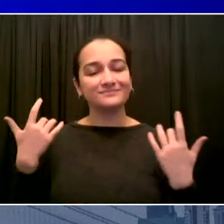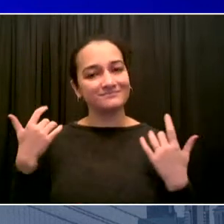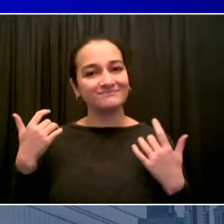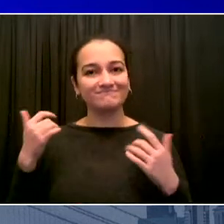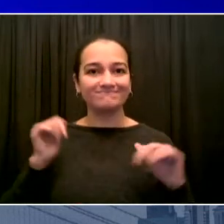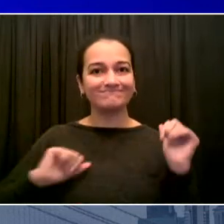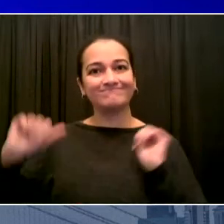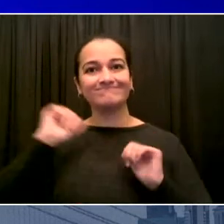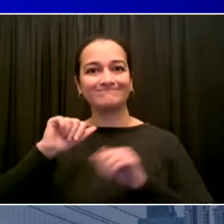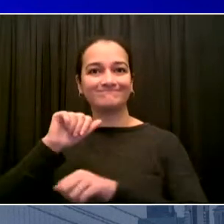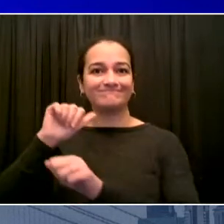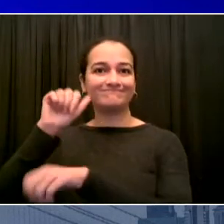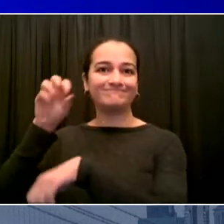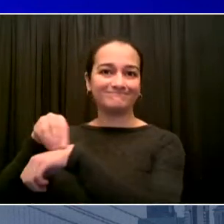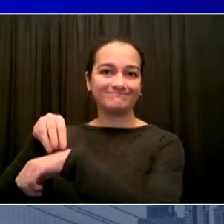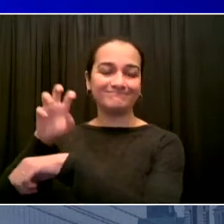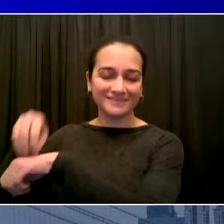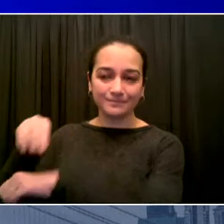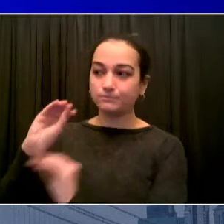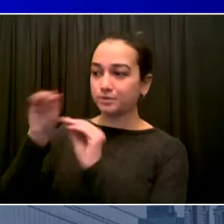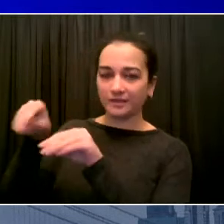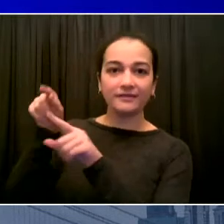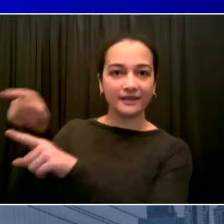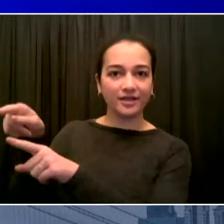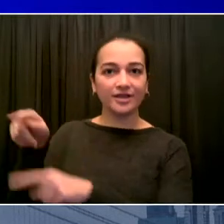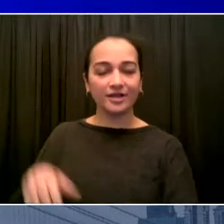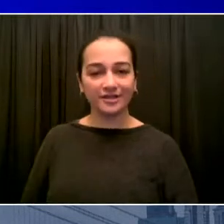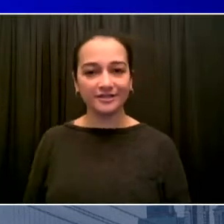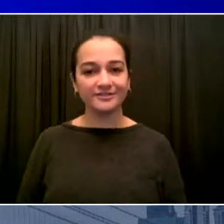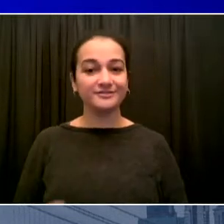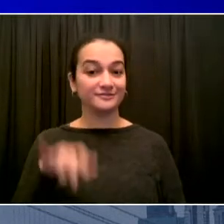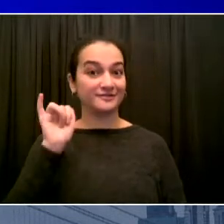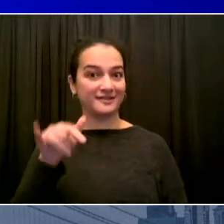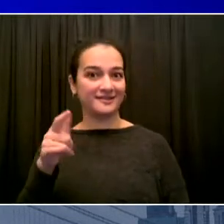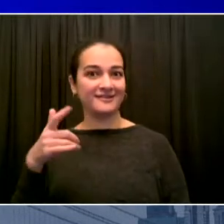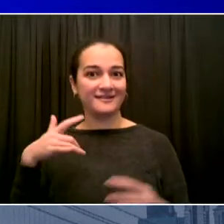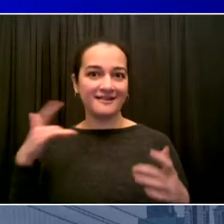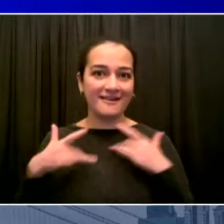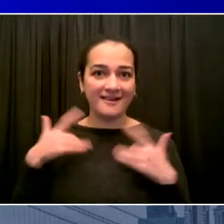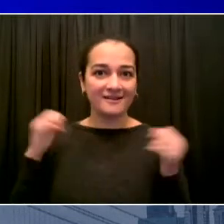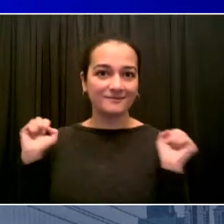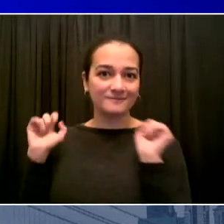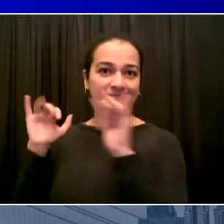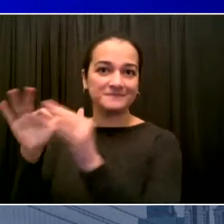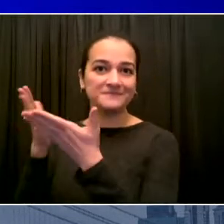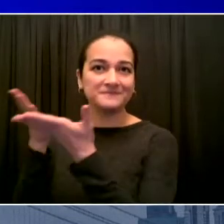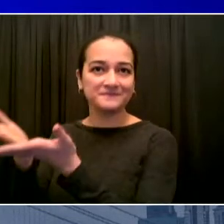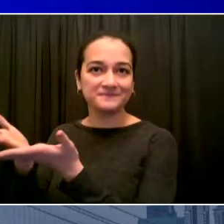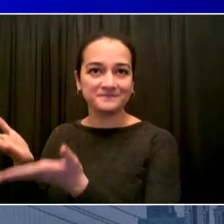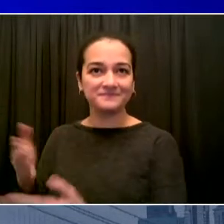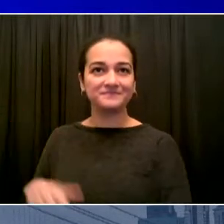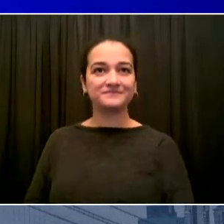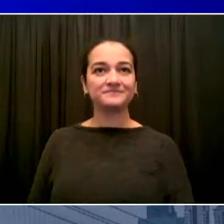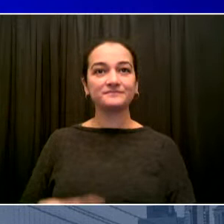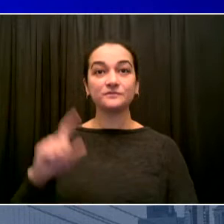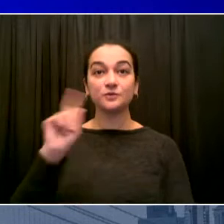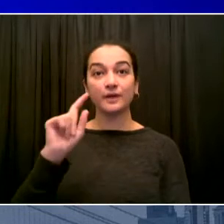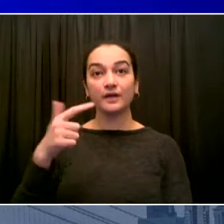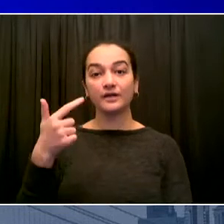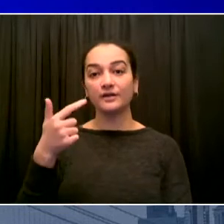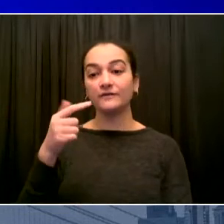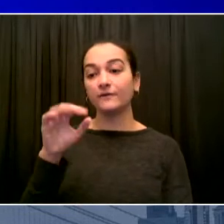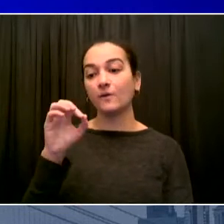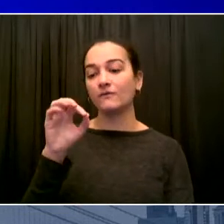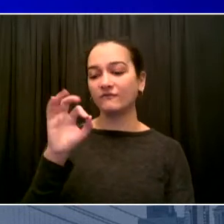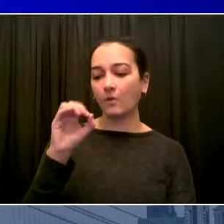Greene yesterday evening. People coming from all around the borough, raising their concerns, getting help from different city agencies. I was joined there